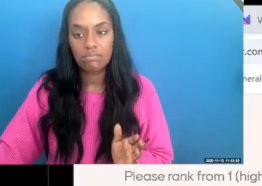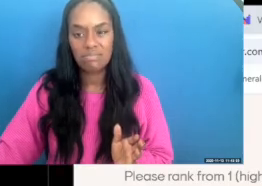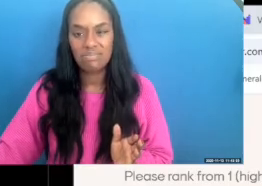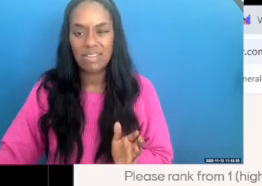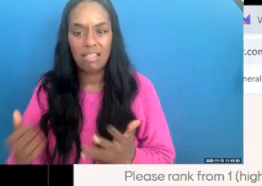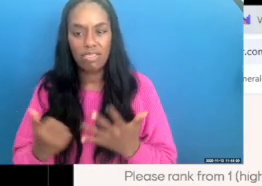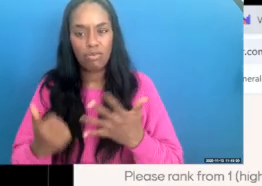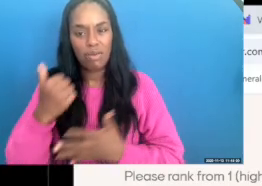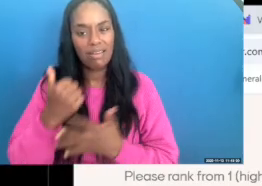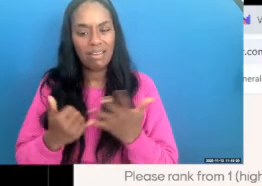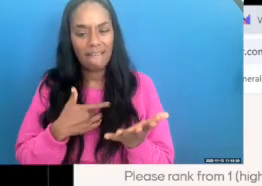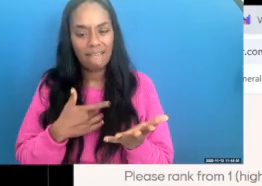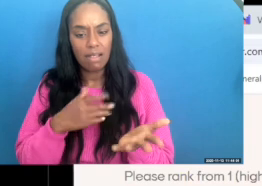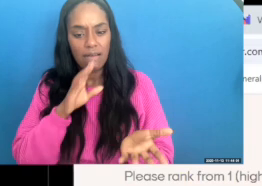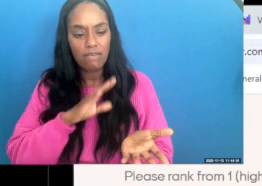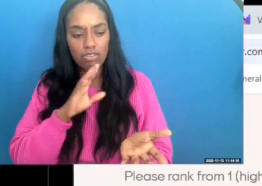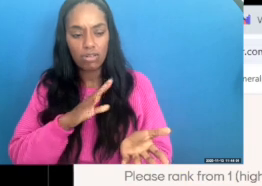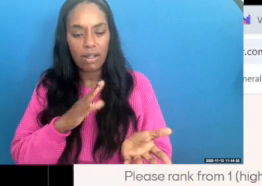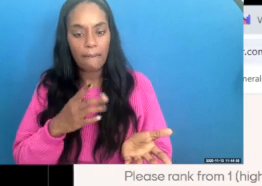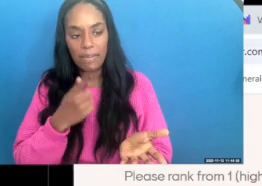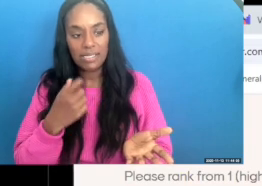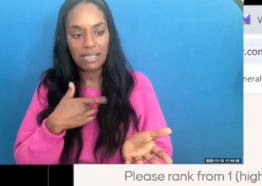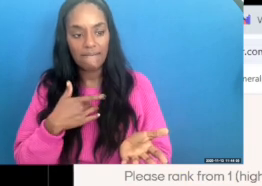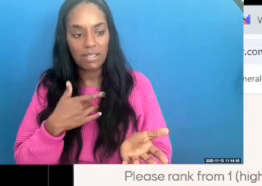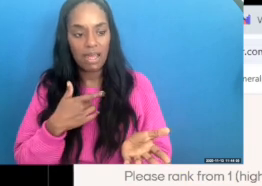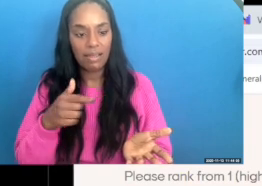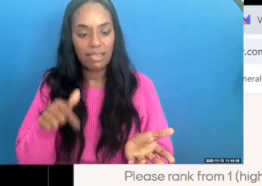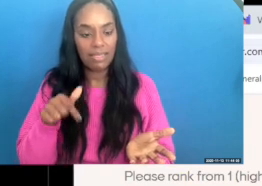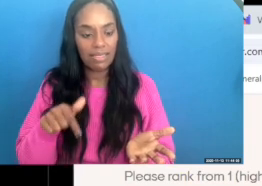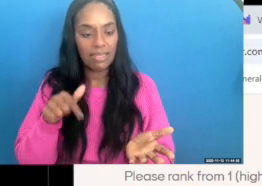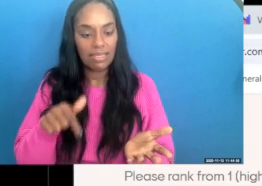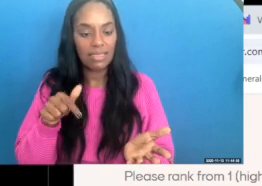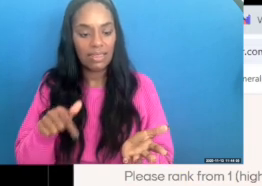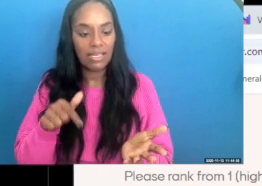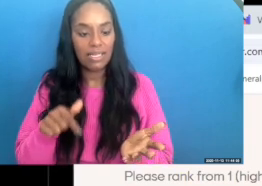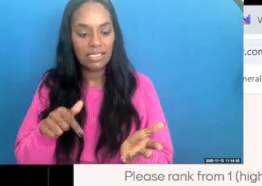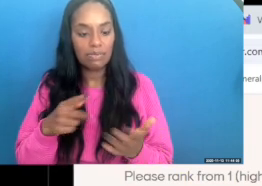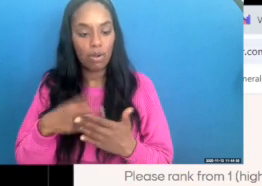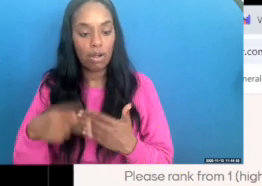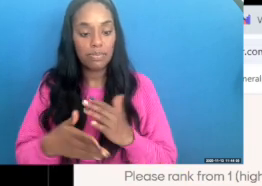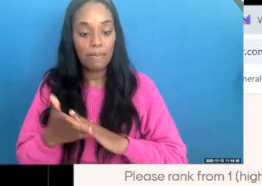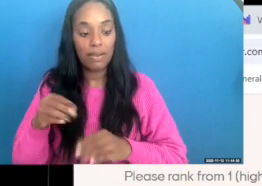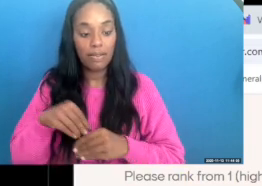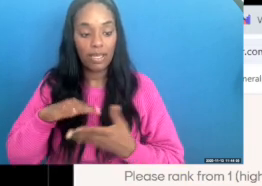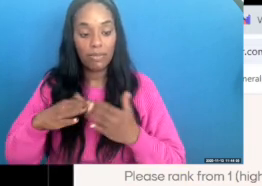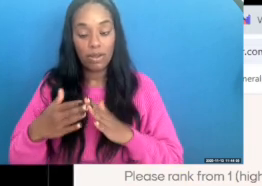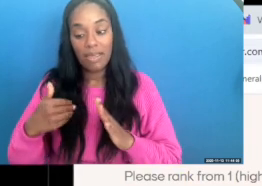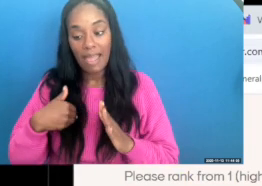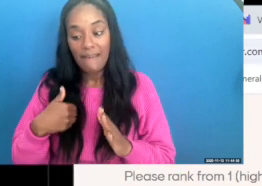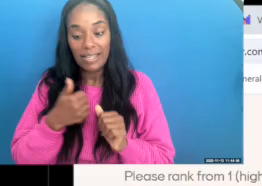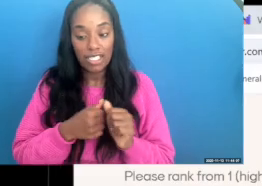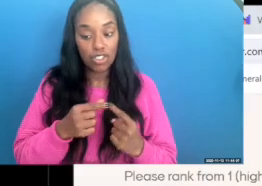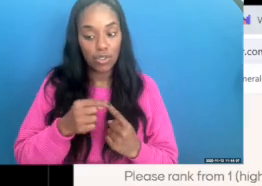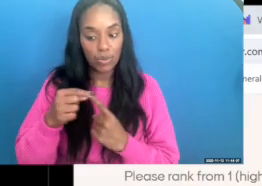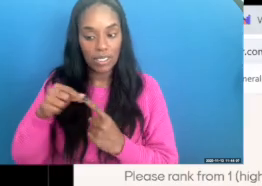again, I'm frustrated with the ranking because I think that these programs operate